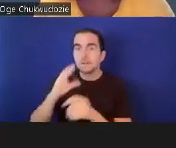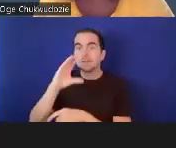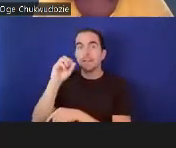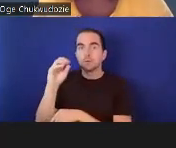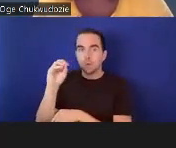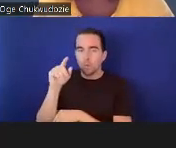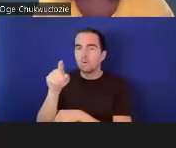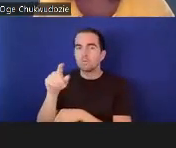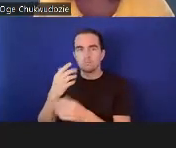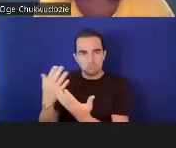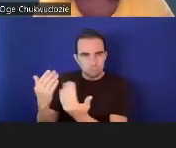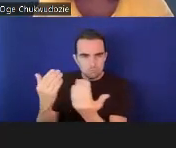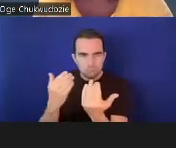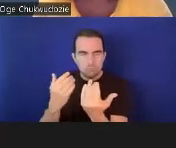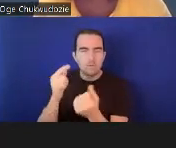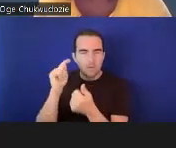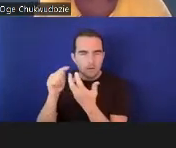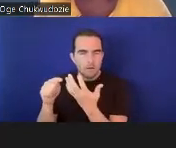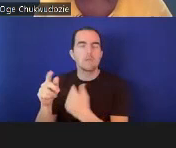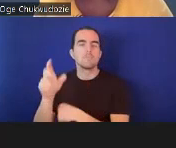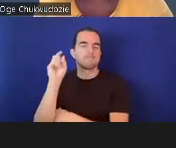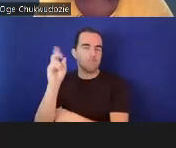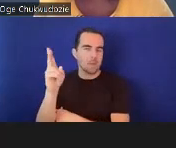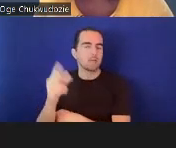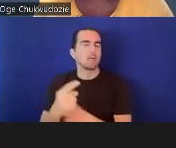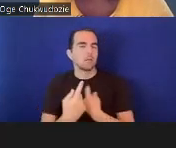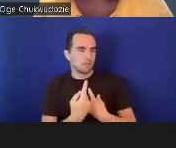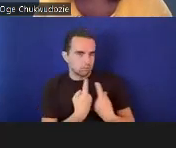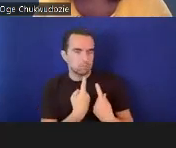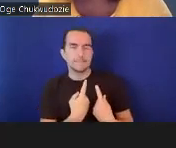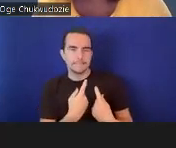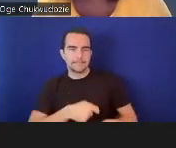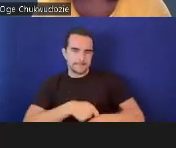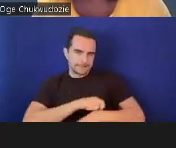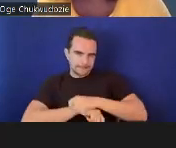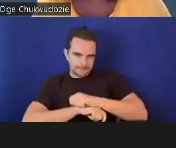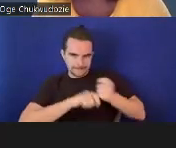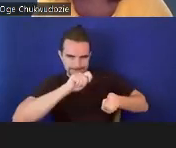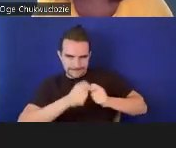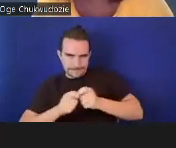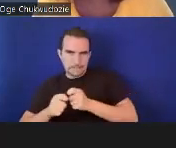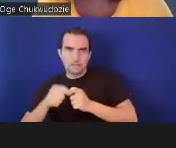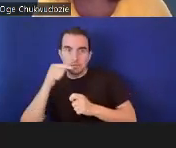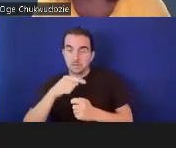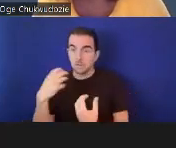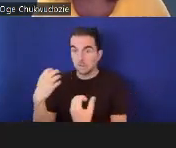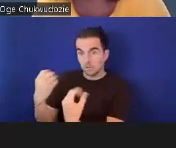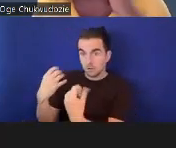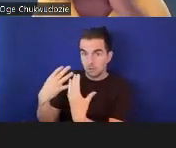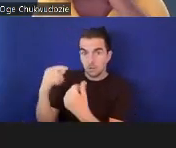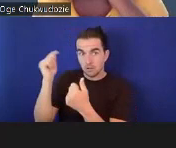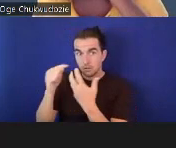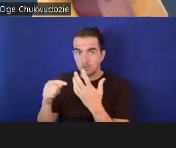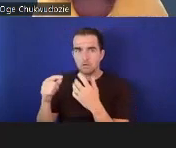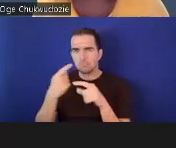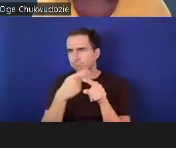complaints mechanism on various topics can come through the CFM, the mechanism you have established, the reporting mechanism